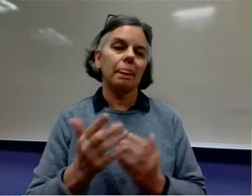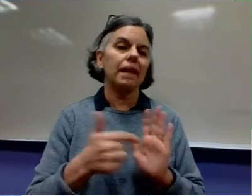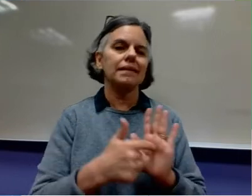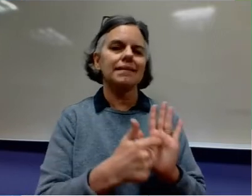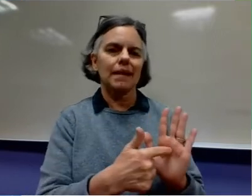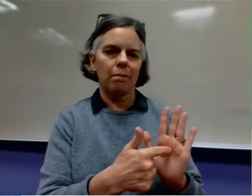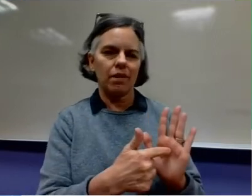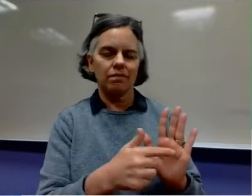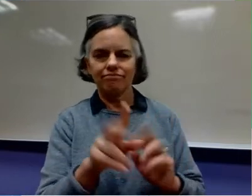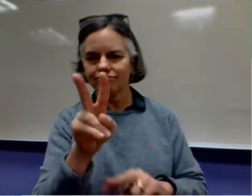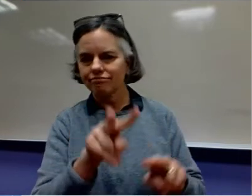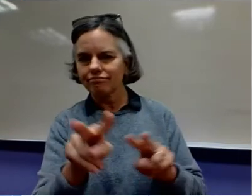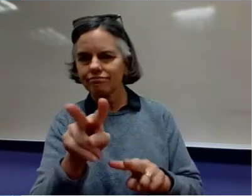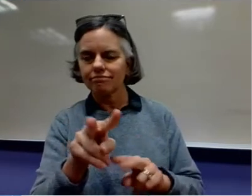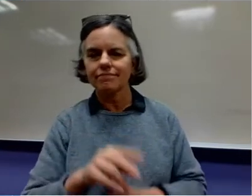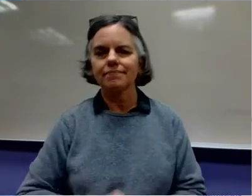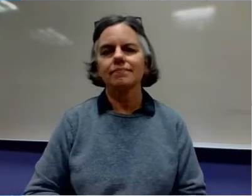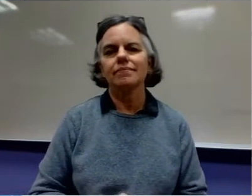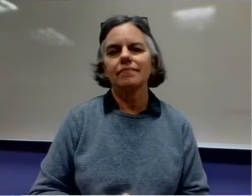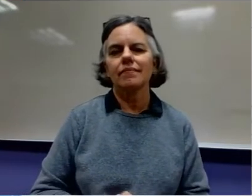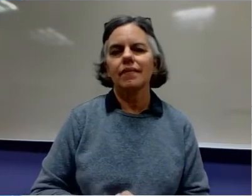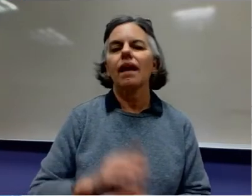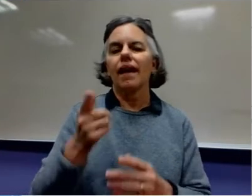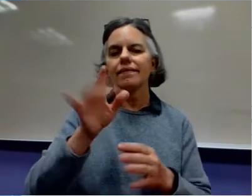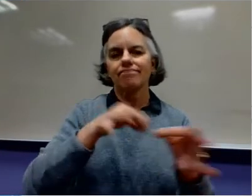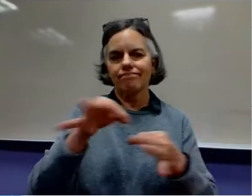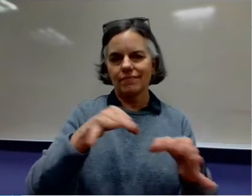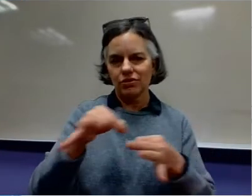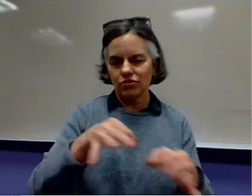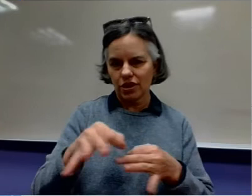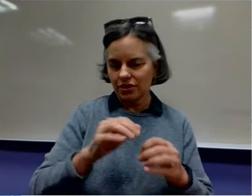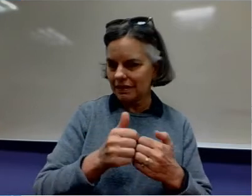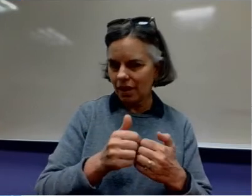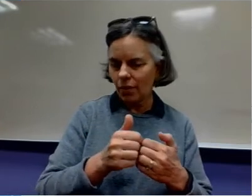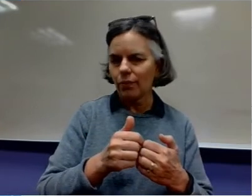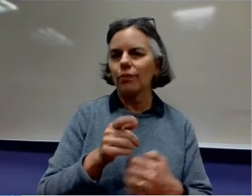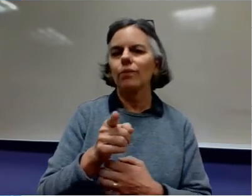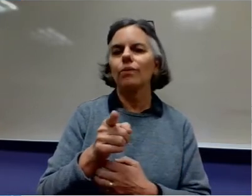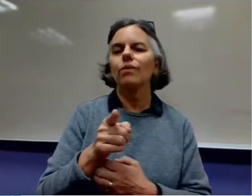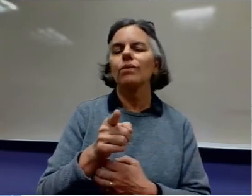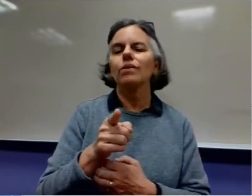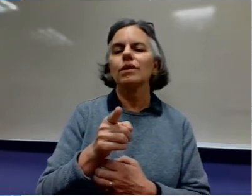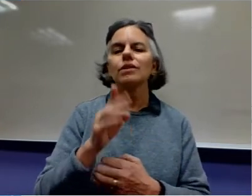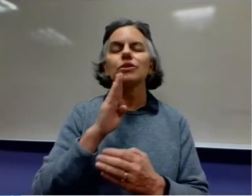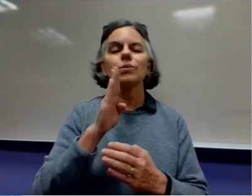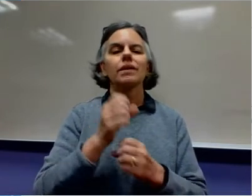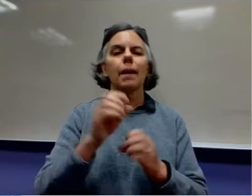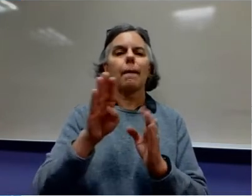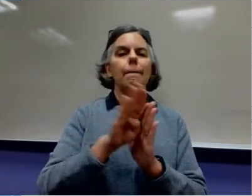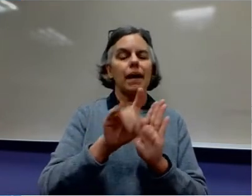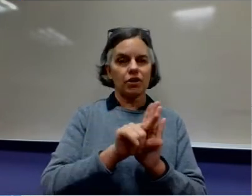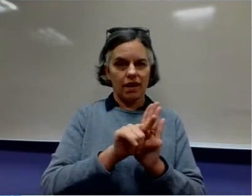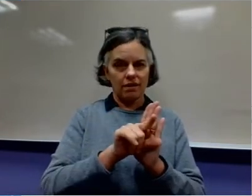here's an example for you to look at, and here are the instructions. Okay, so these are the instructions. You'll get a